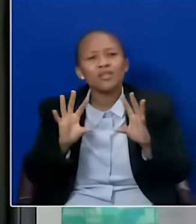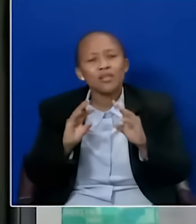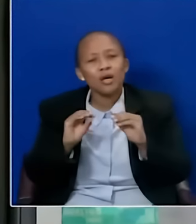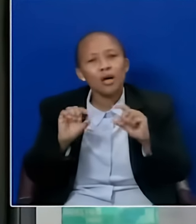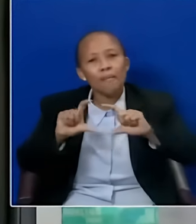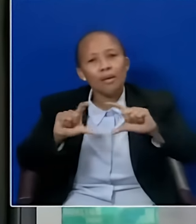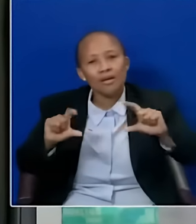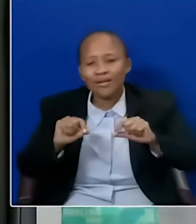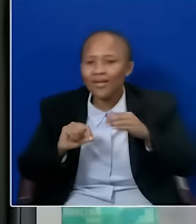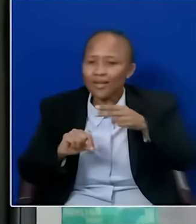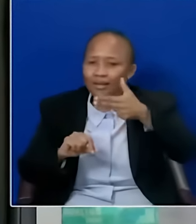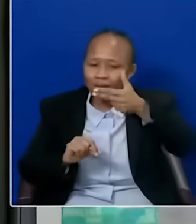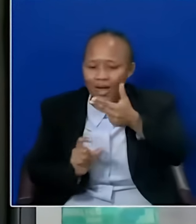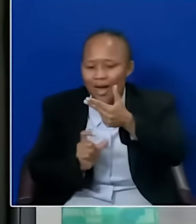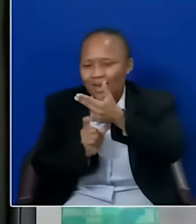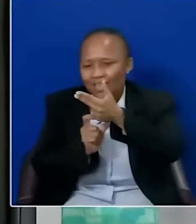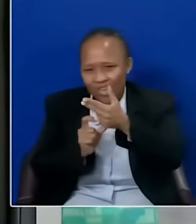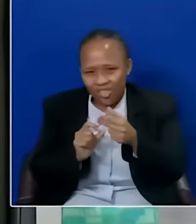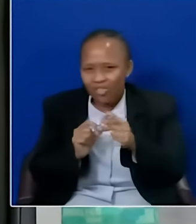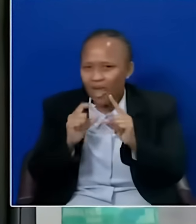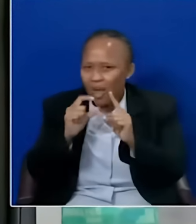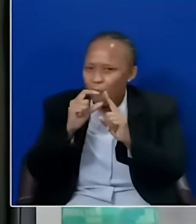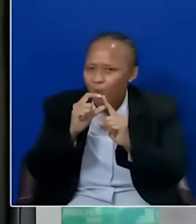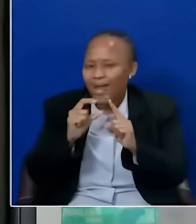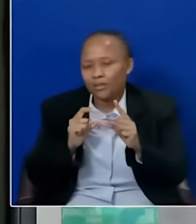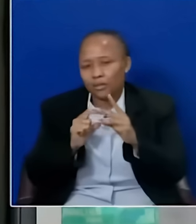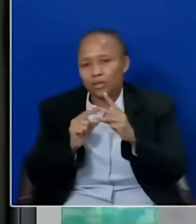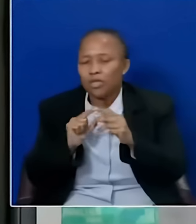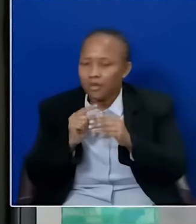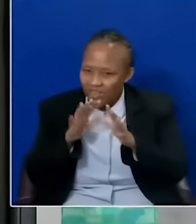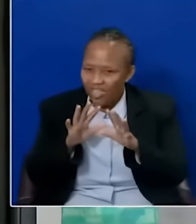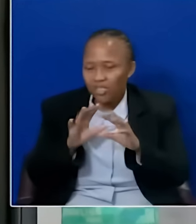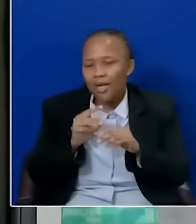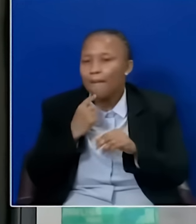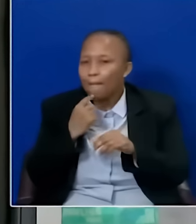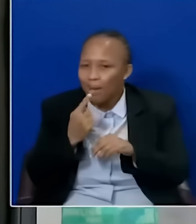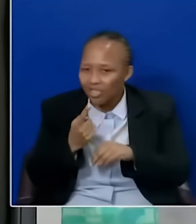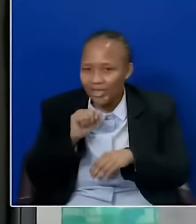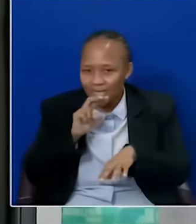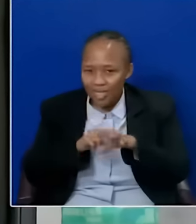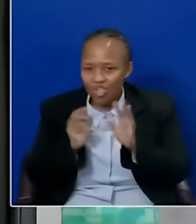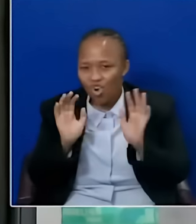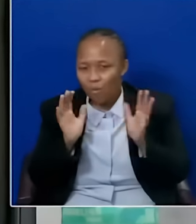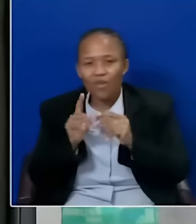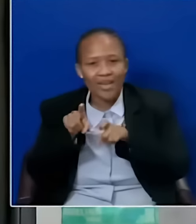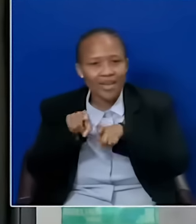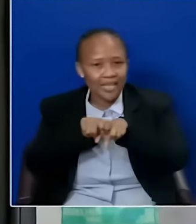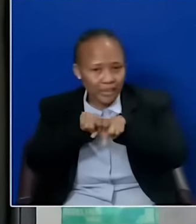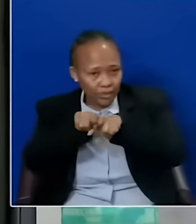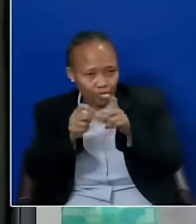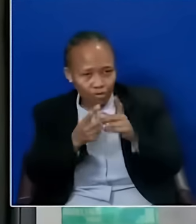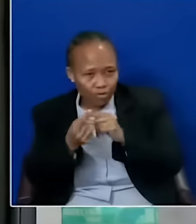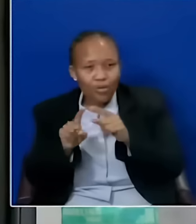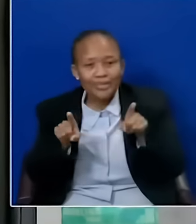bullets, which were supposed to have been compared with the test. And that 4.9 appears on that paragraph. It means